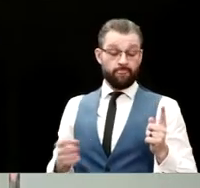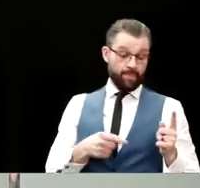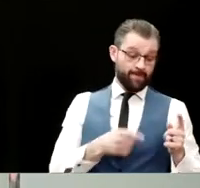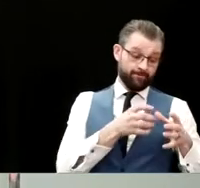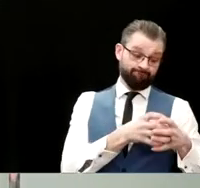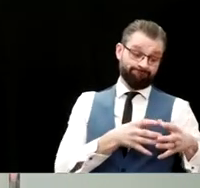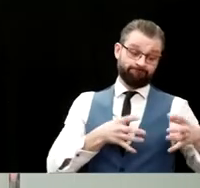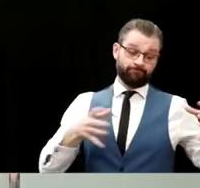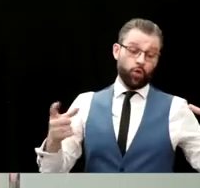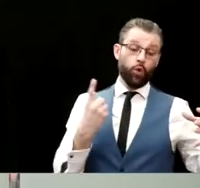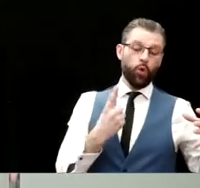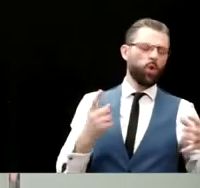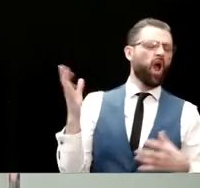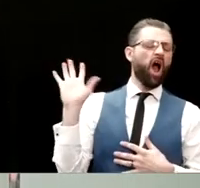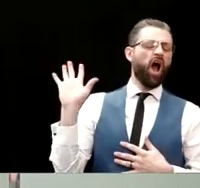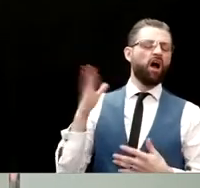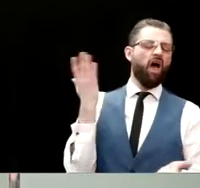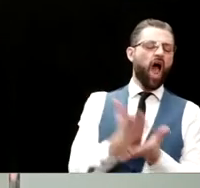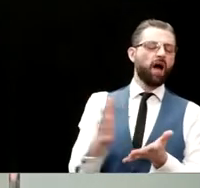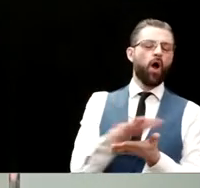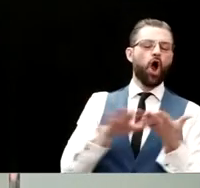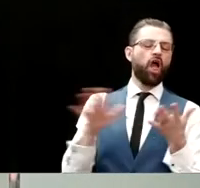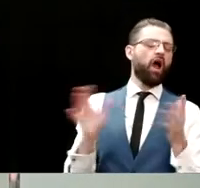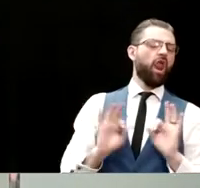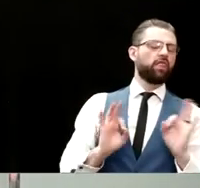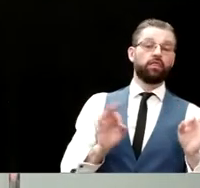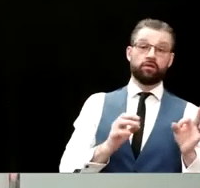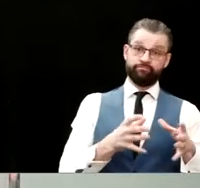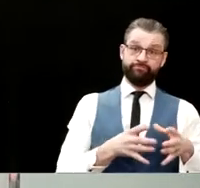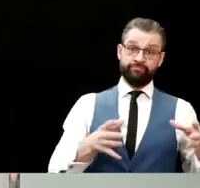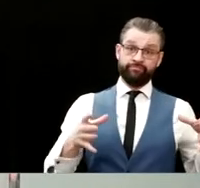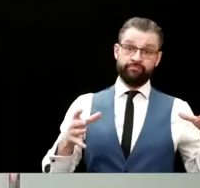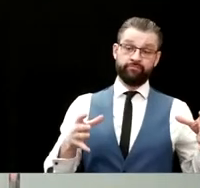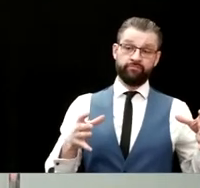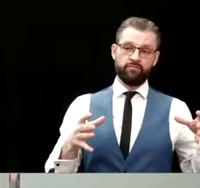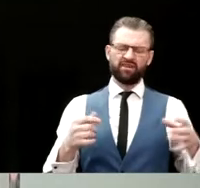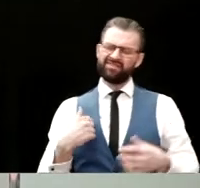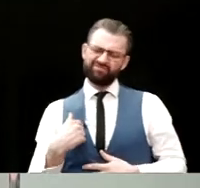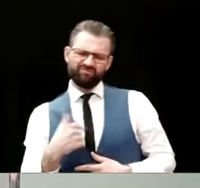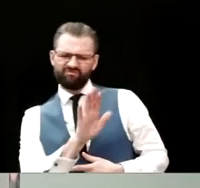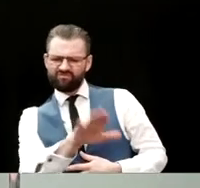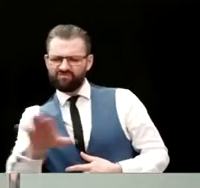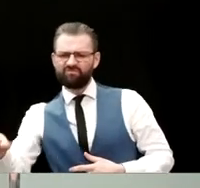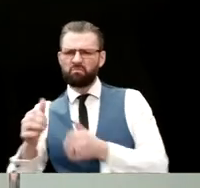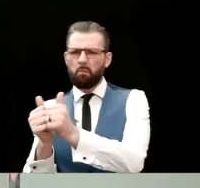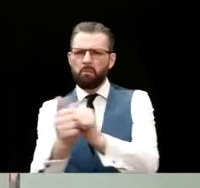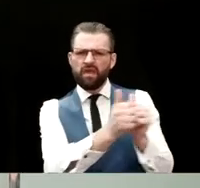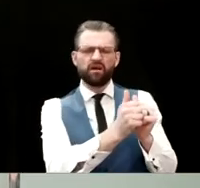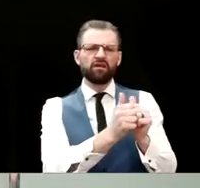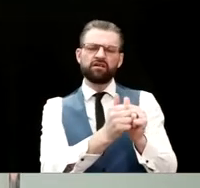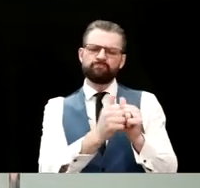that distort or even deny the Holocaust. Therefore, reaching out and encouraging our peers to acknowledge